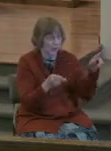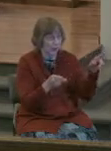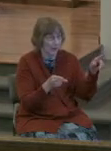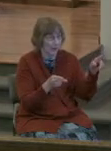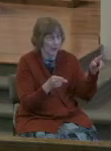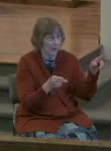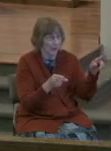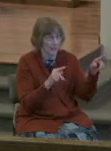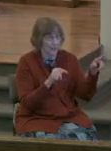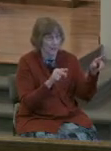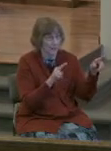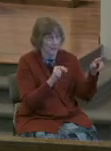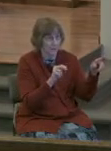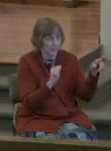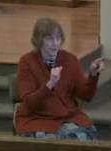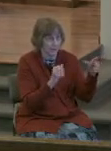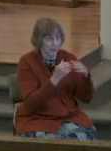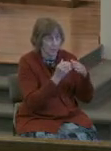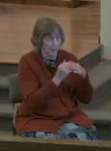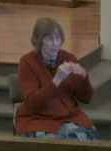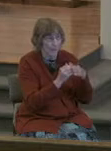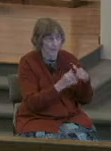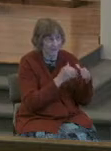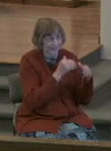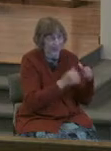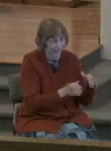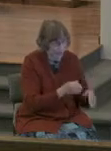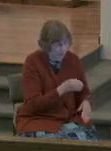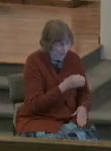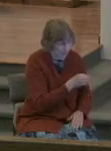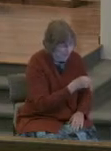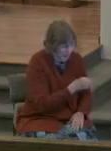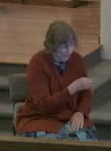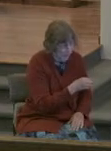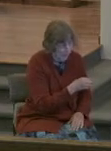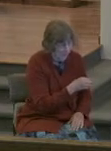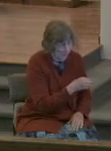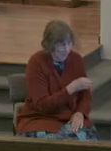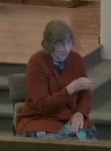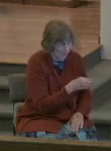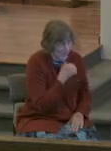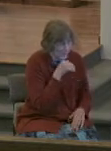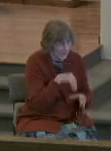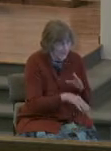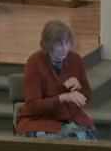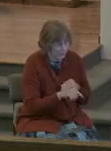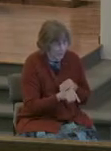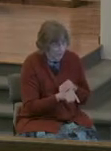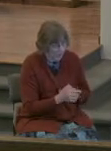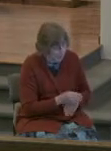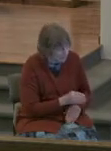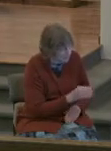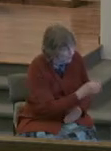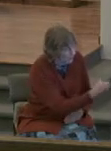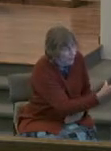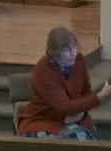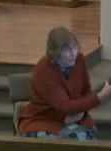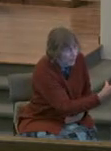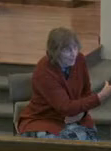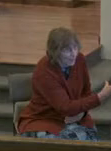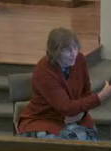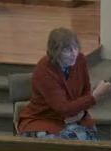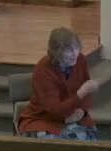tuna that we buy is right at the end of the aisle. And there's a do not enter sign. And all I do is I pull my buggy